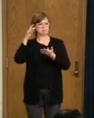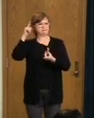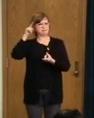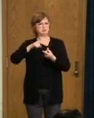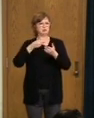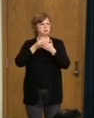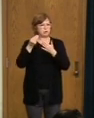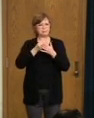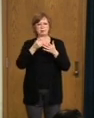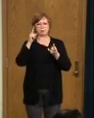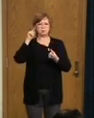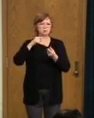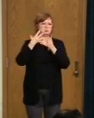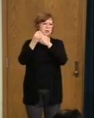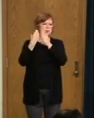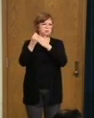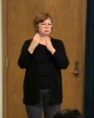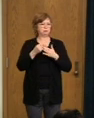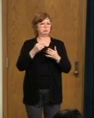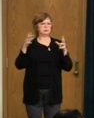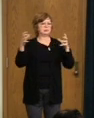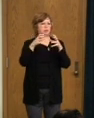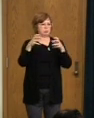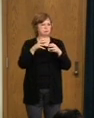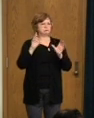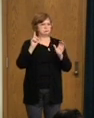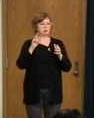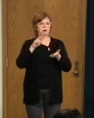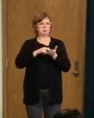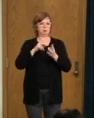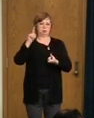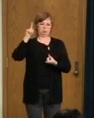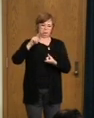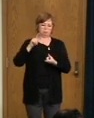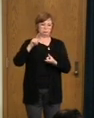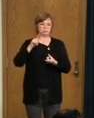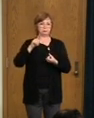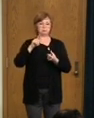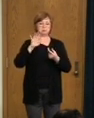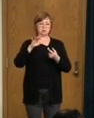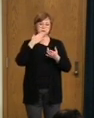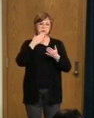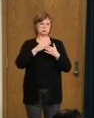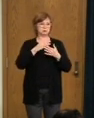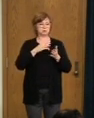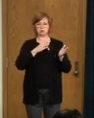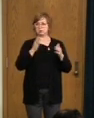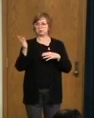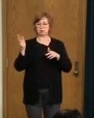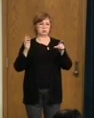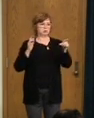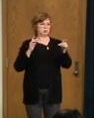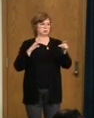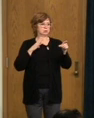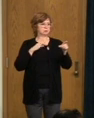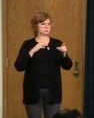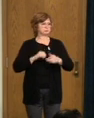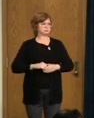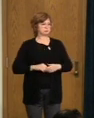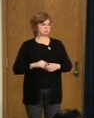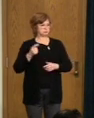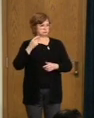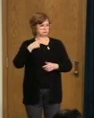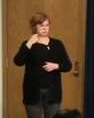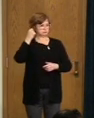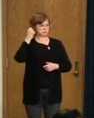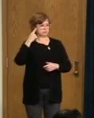to the November 27th measures to start to push those numbers even lower. Follow-up, Steph? Yeah, with respect, sir,